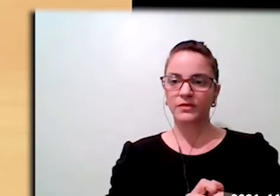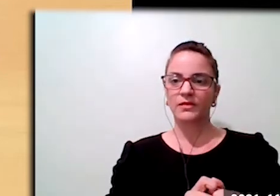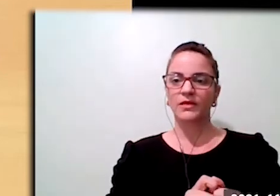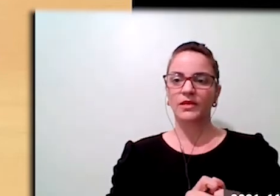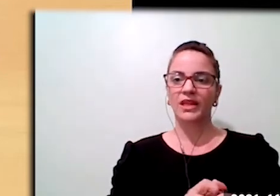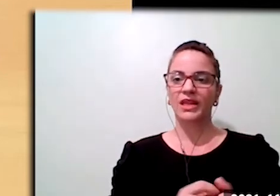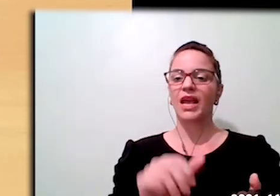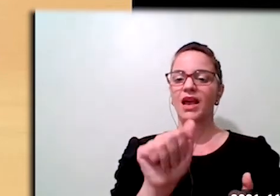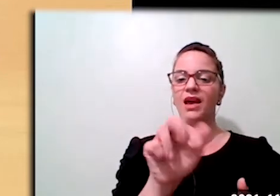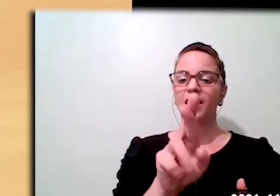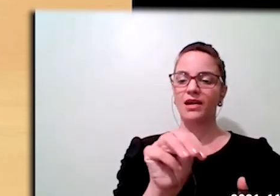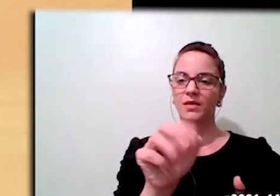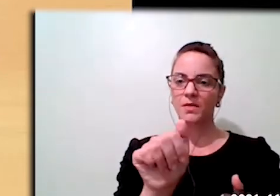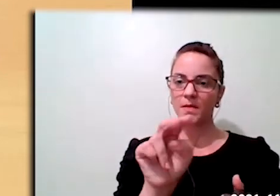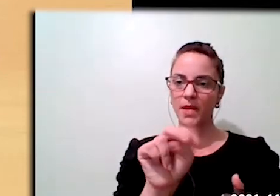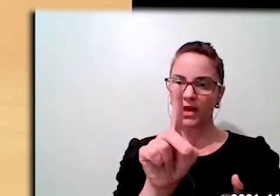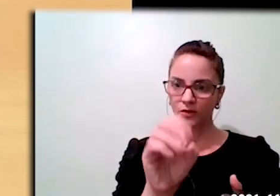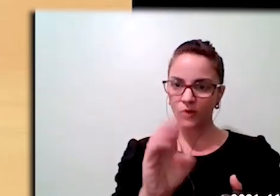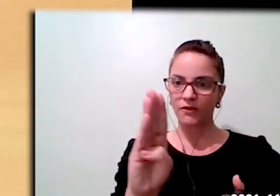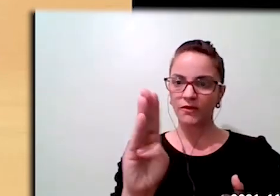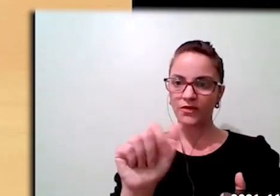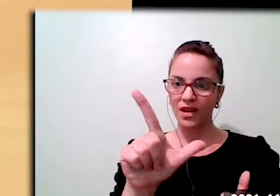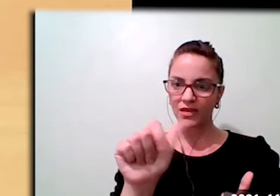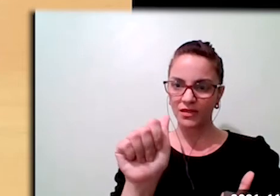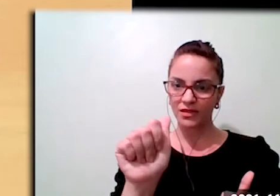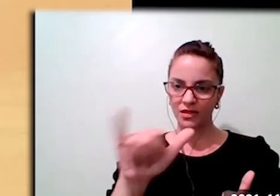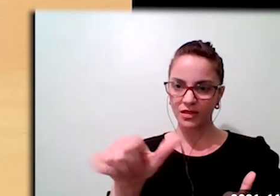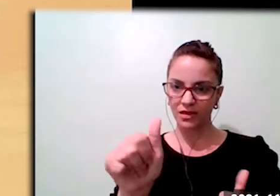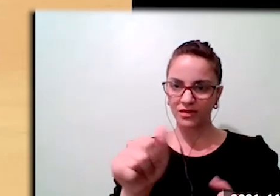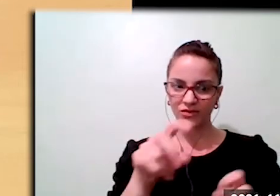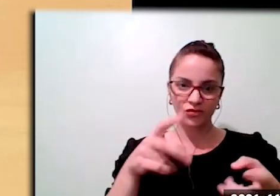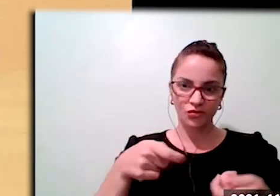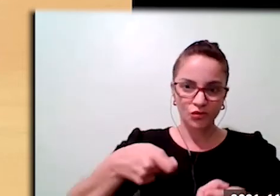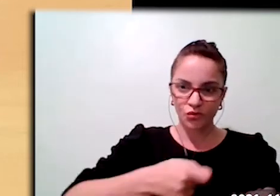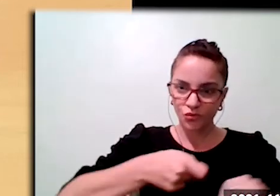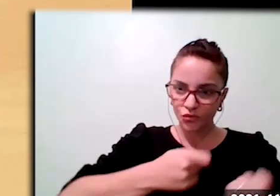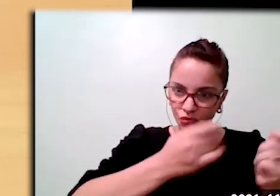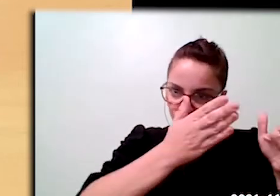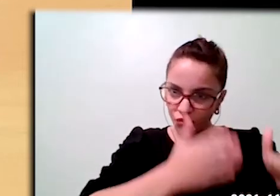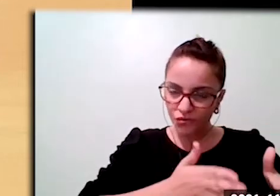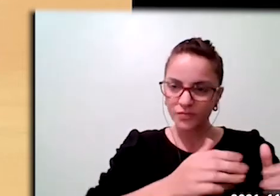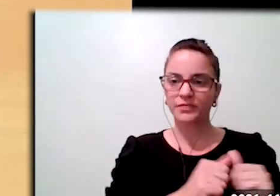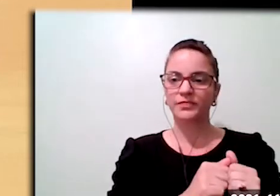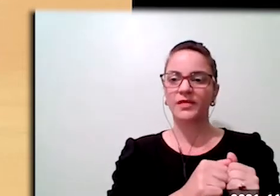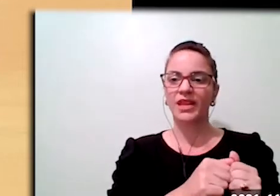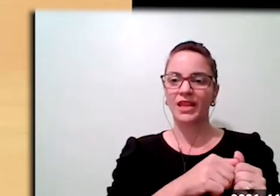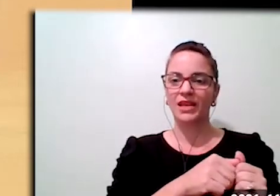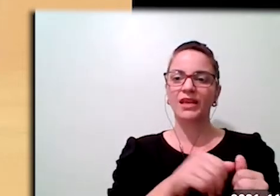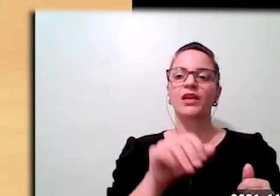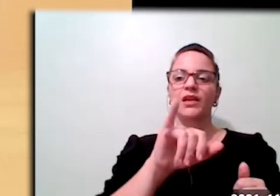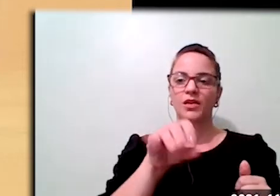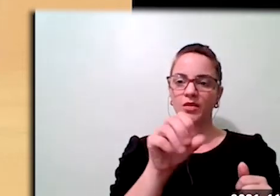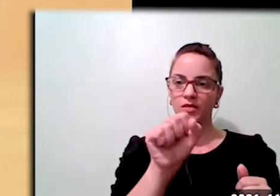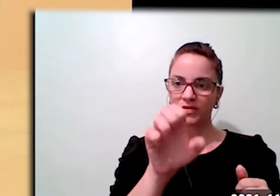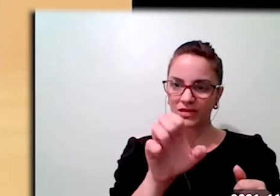Armando Martí Carvajal, state archaeologist, staff archaeologist, Hector Abreu, conservationist, José Marull, state